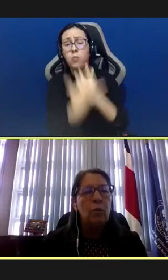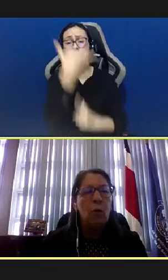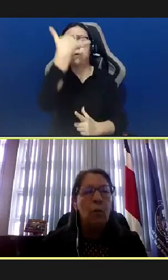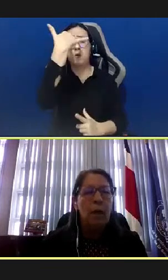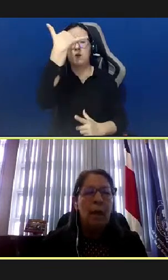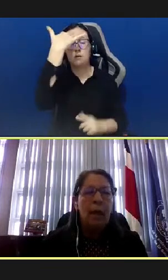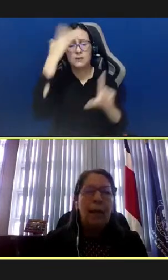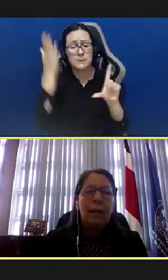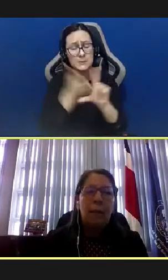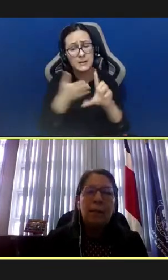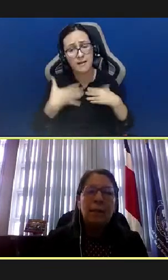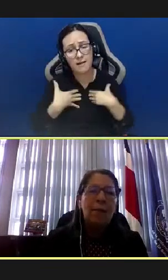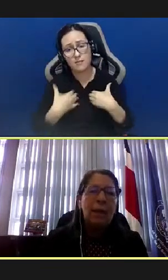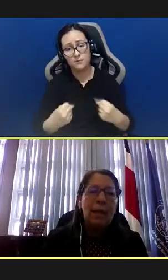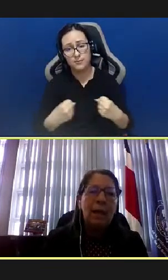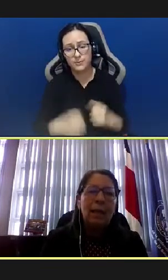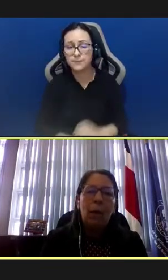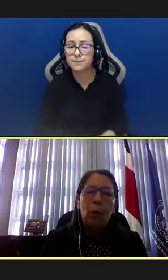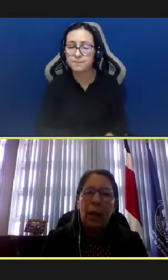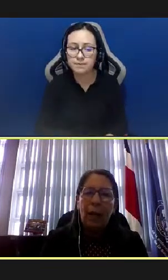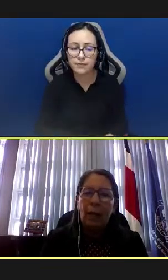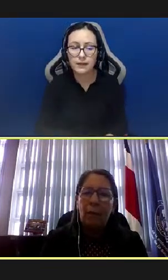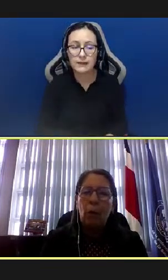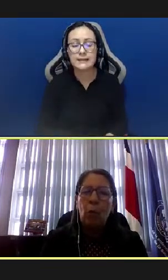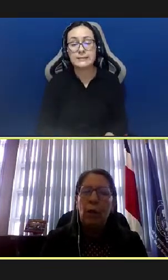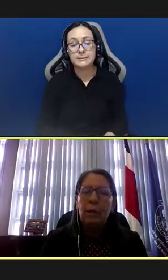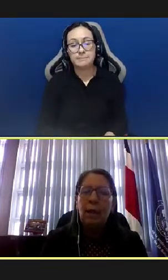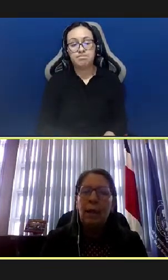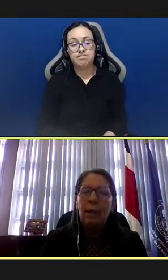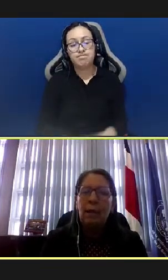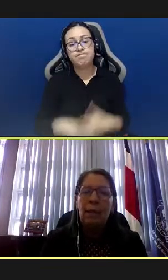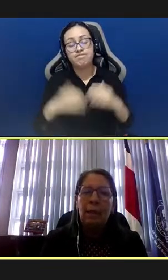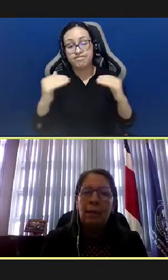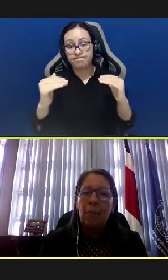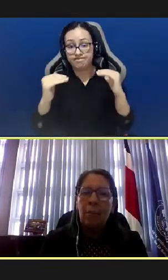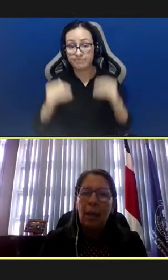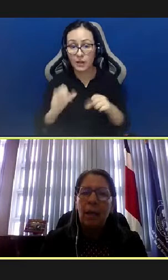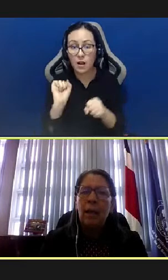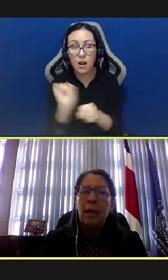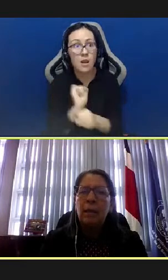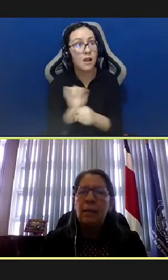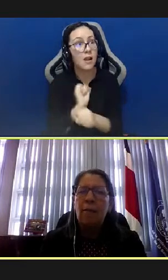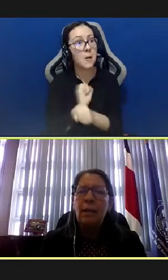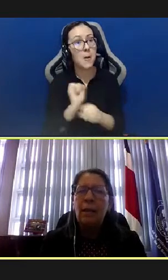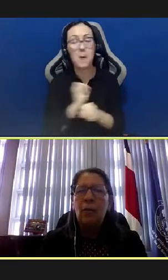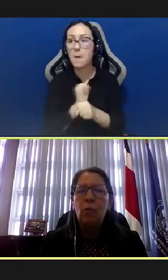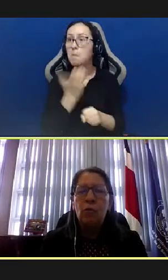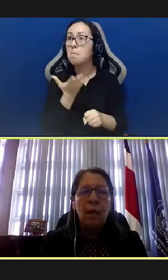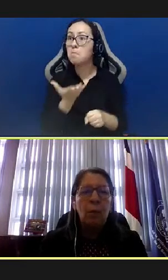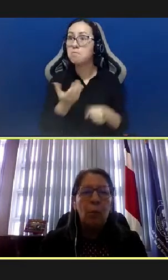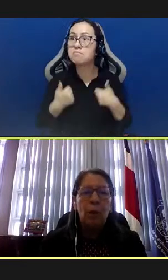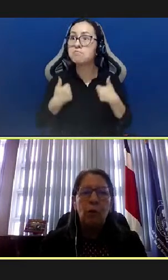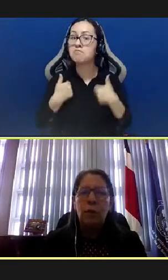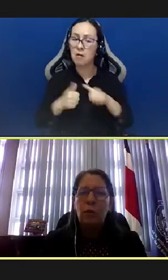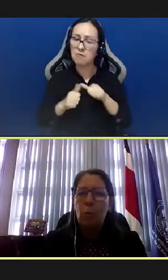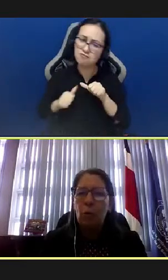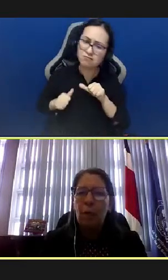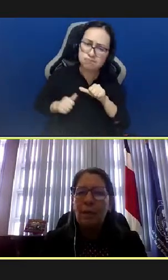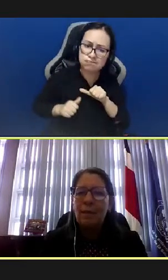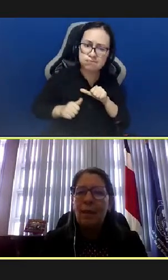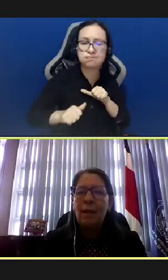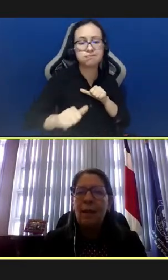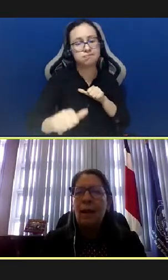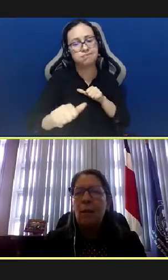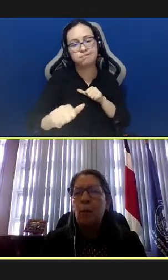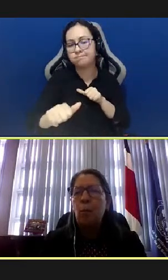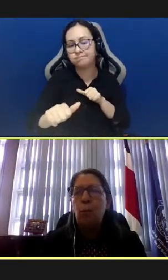had also a major impact on the mental health of many of our citizens. Now, if we look at job stability, which